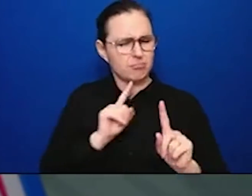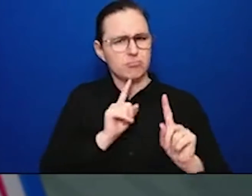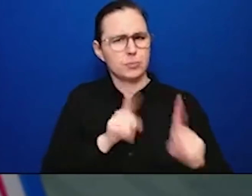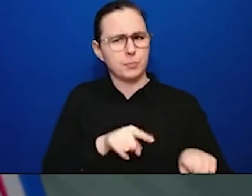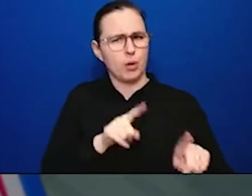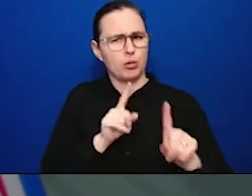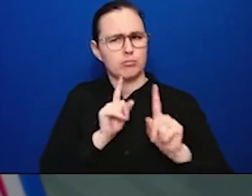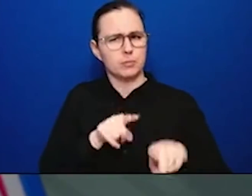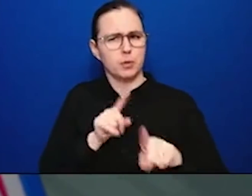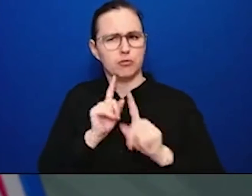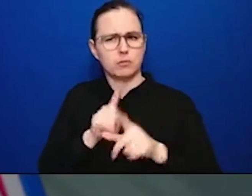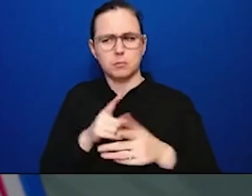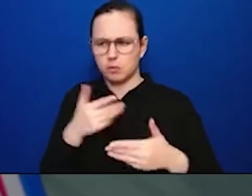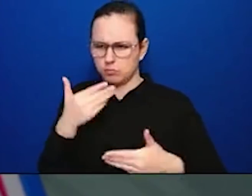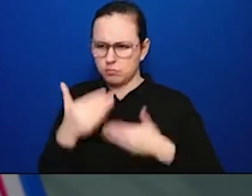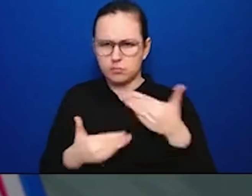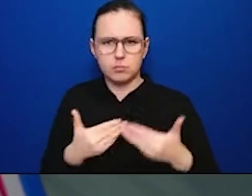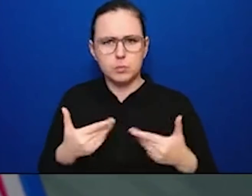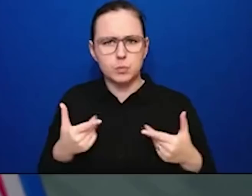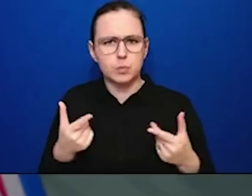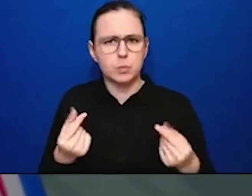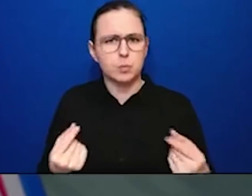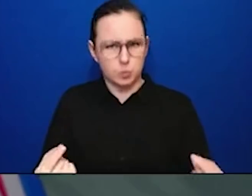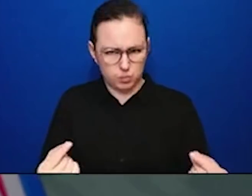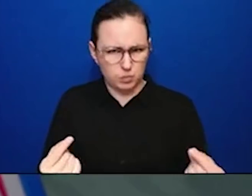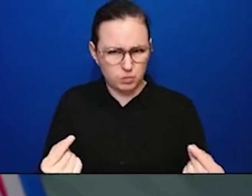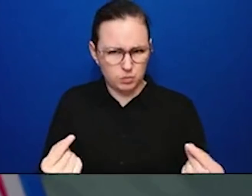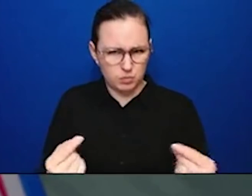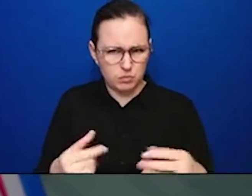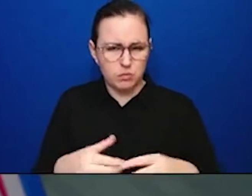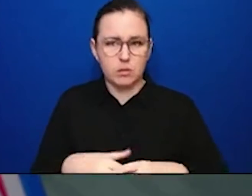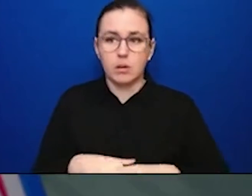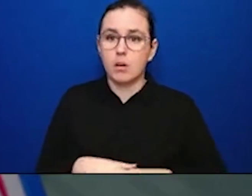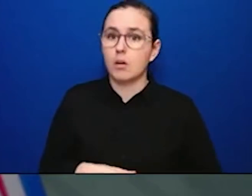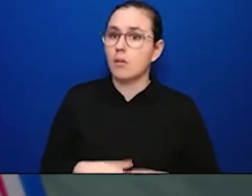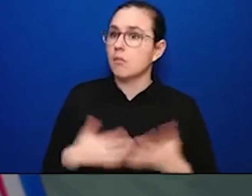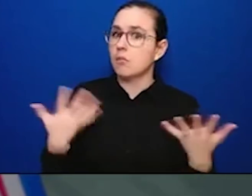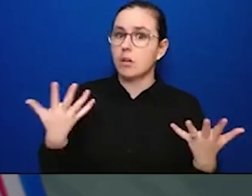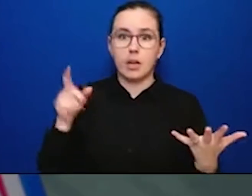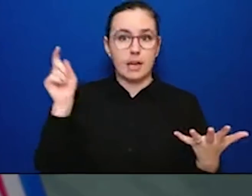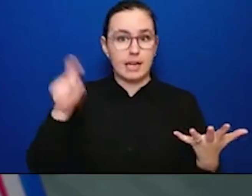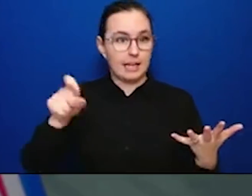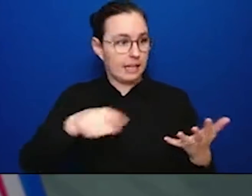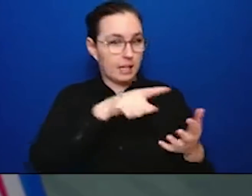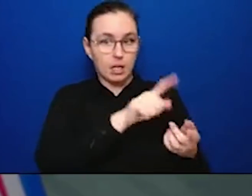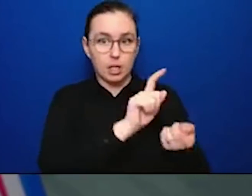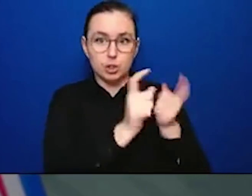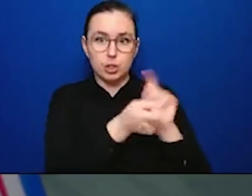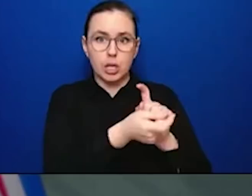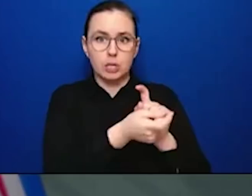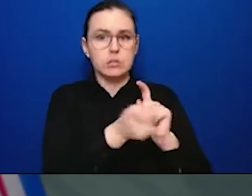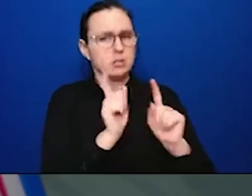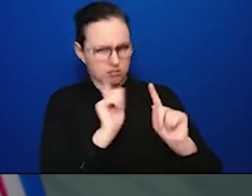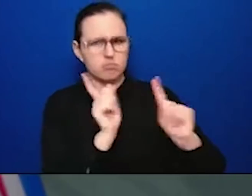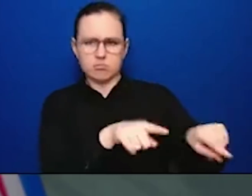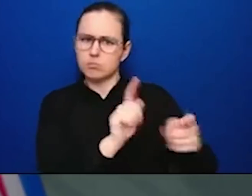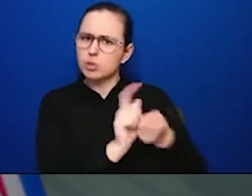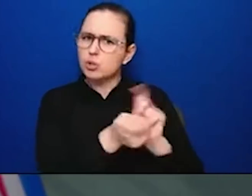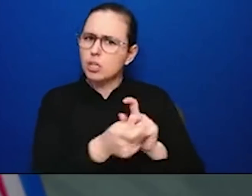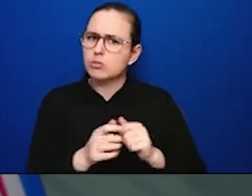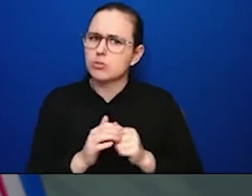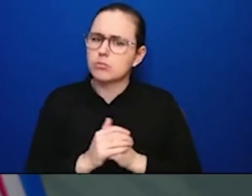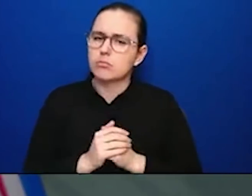orders where necessary. A change before last weekend to address issues